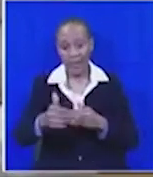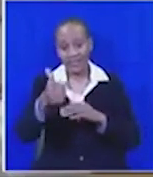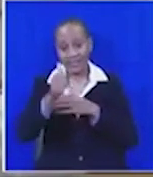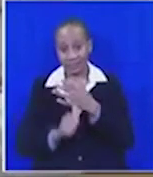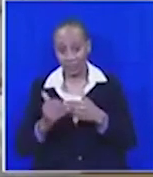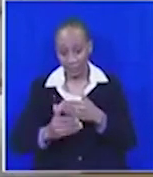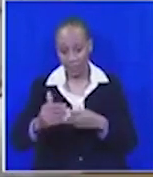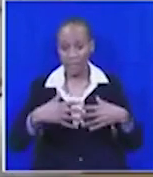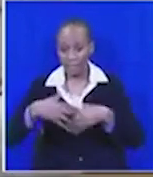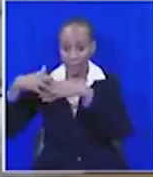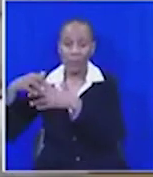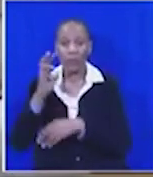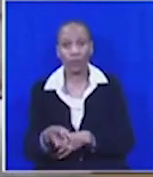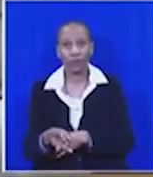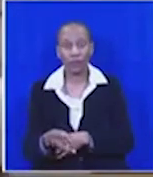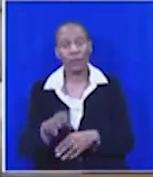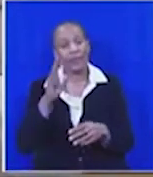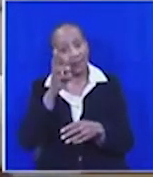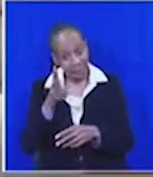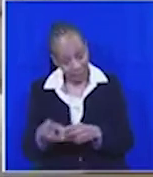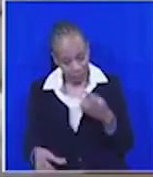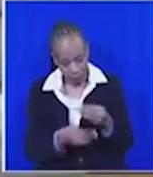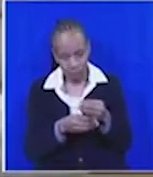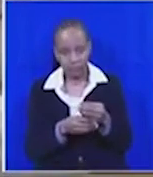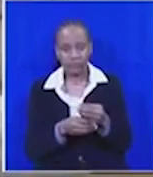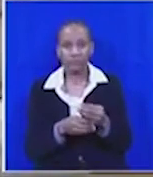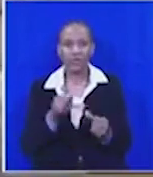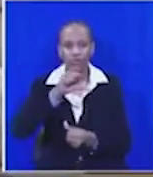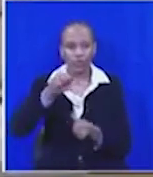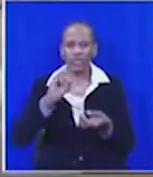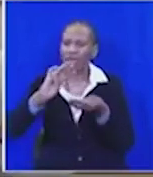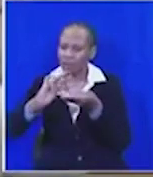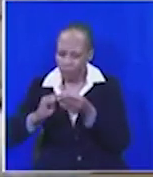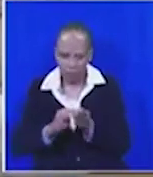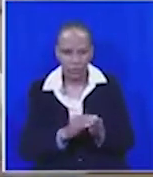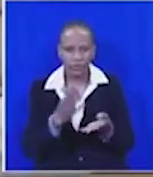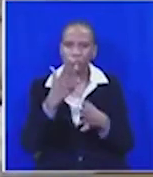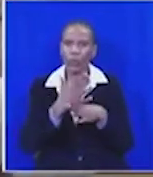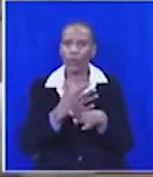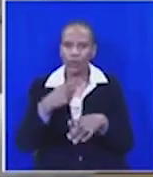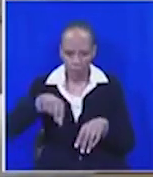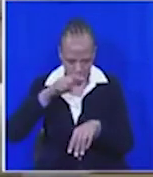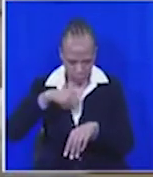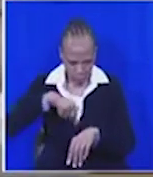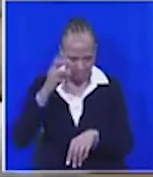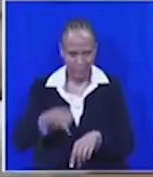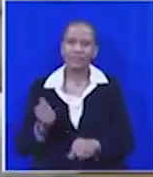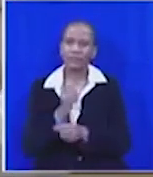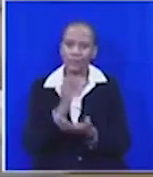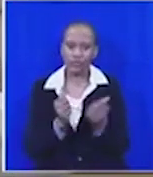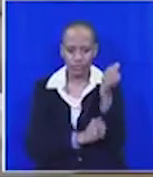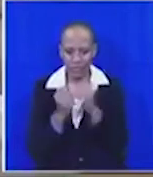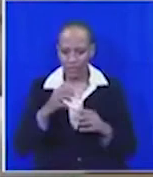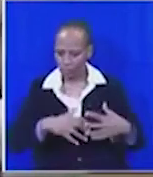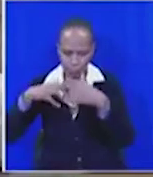thing related to that is also the question of social and community work in terms of the creation of necessary structures that have got to be